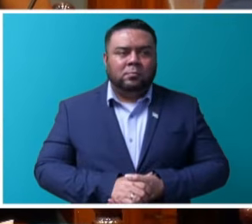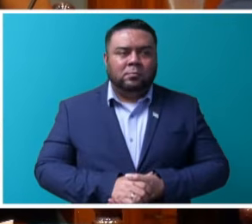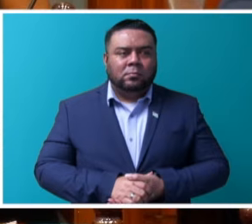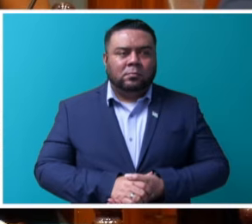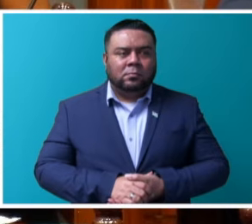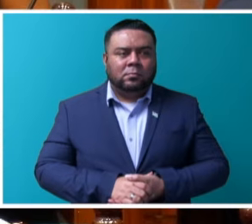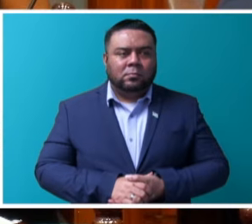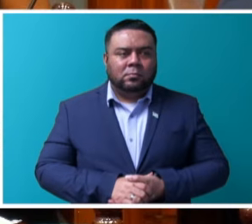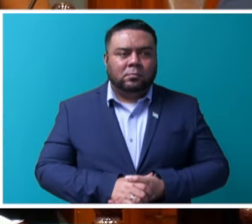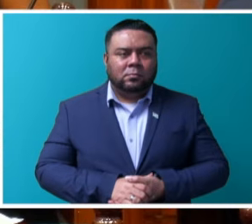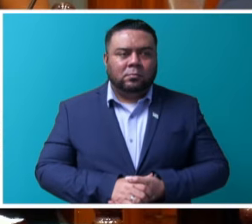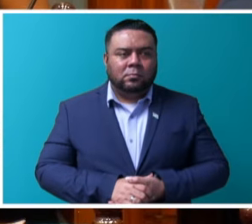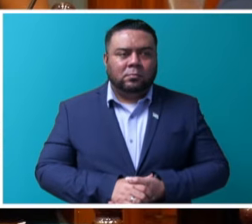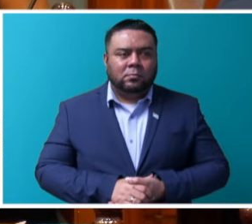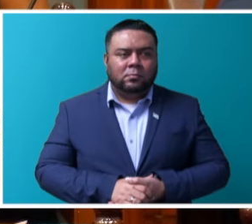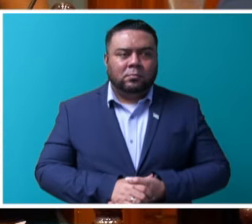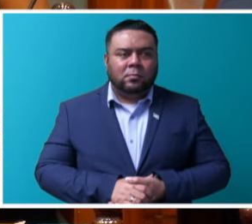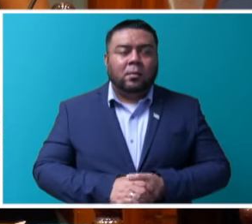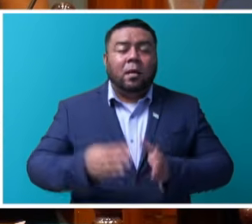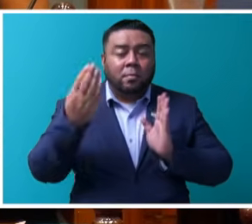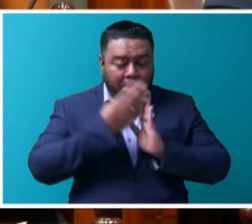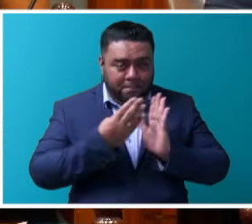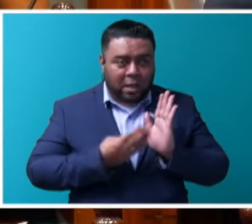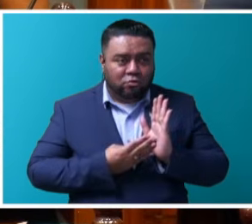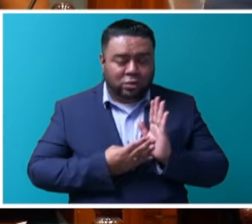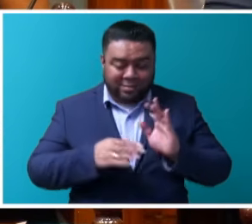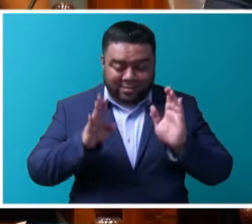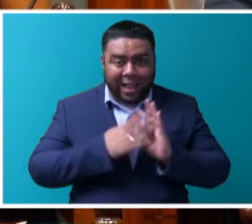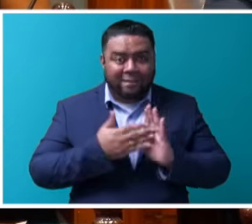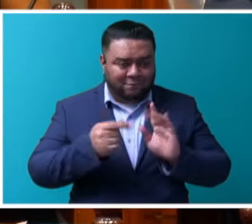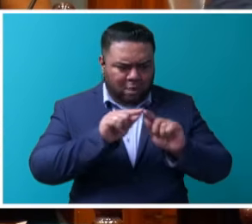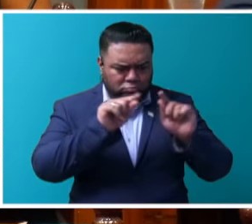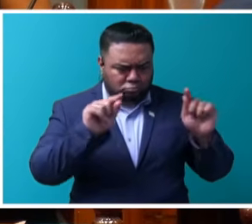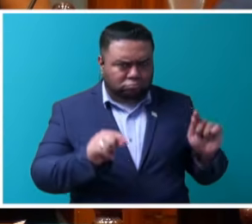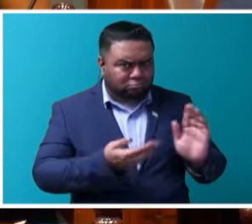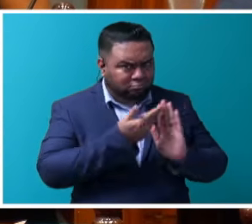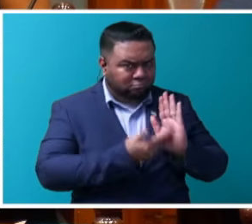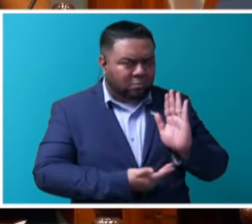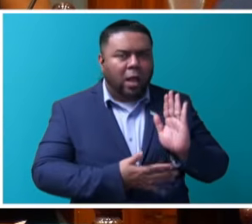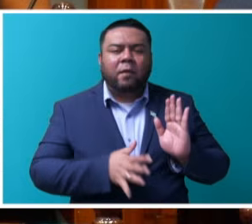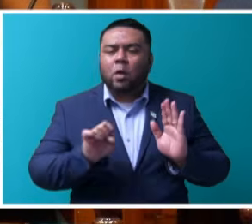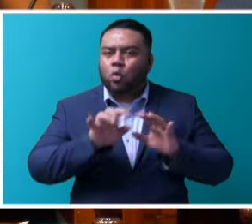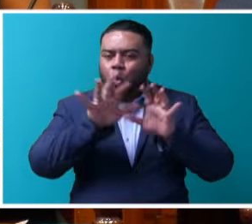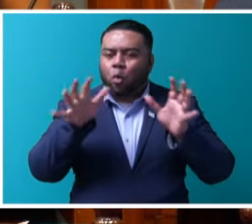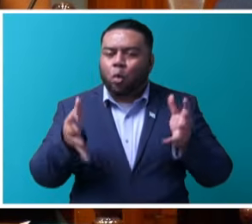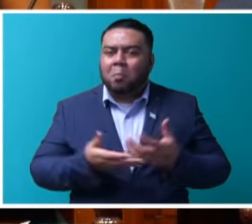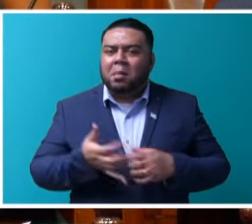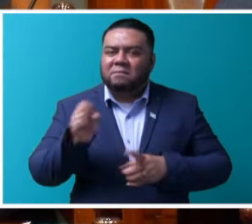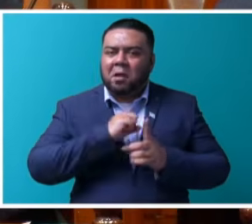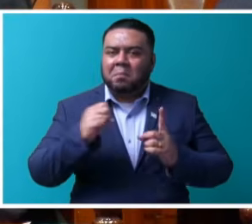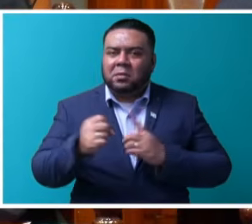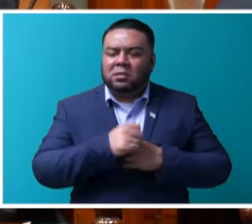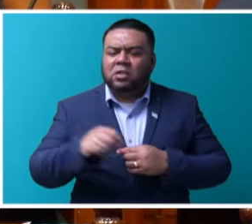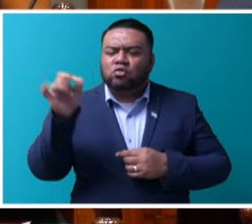The budget, Mr. Speaker, says framed in an extraordinary global environment. A